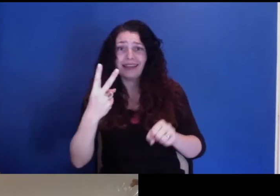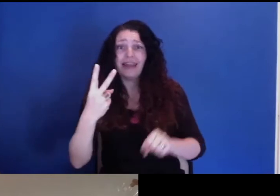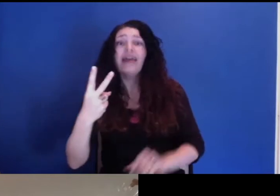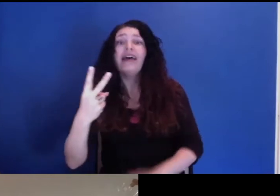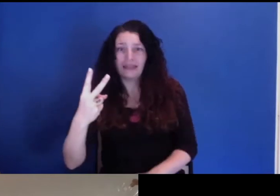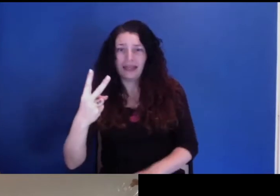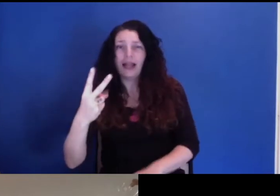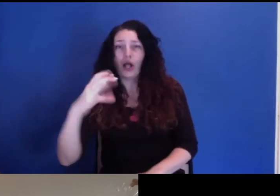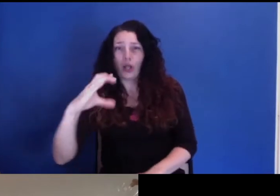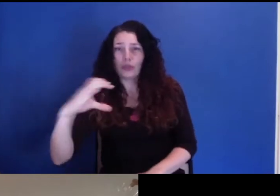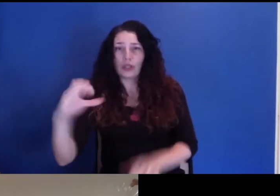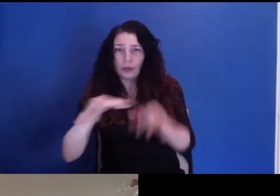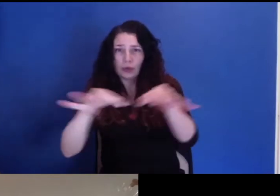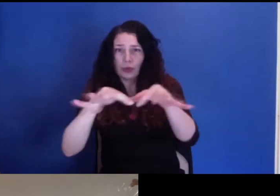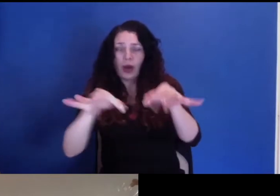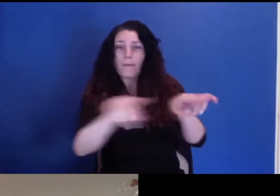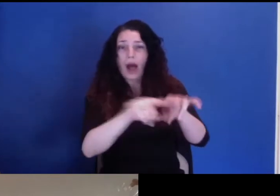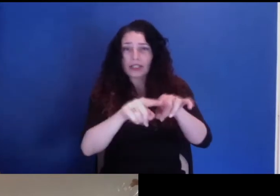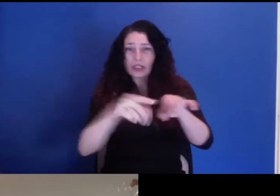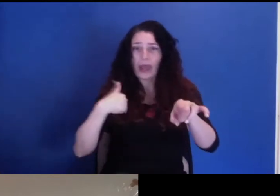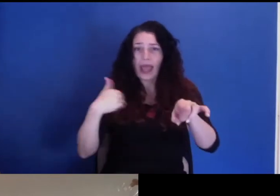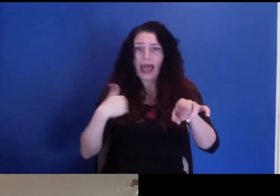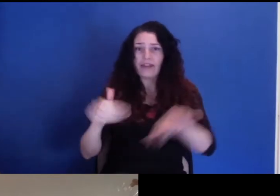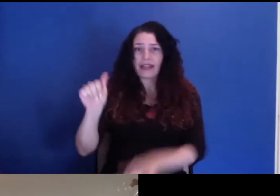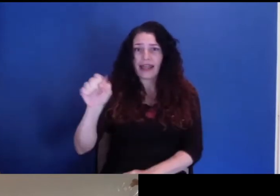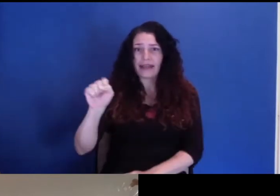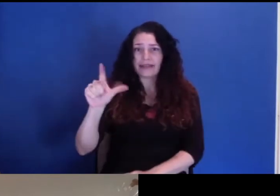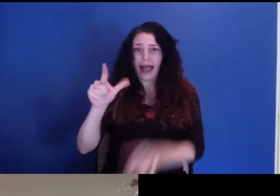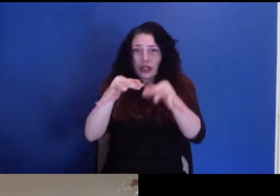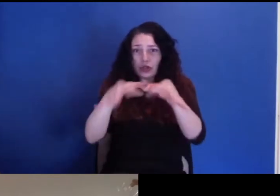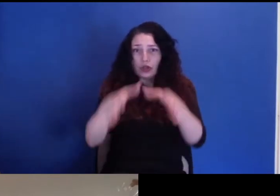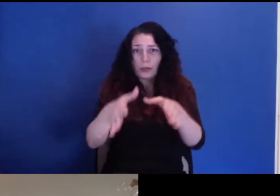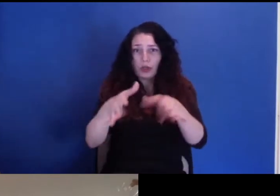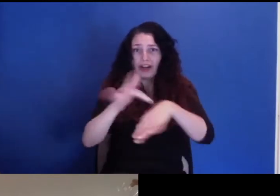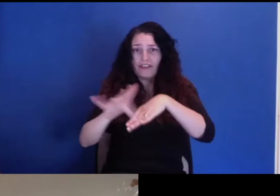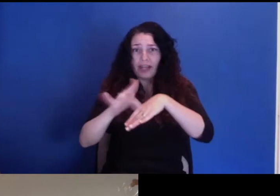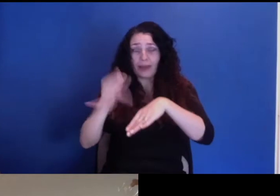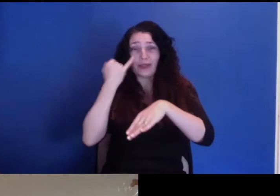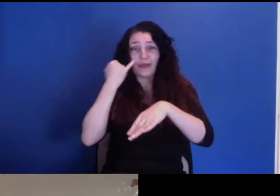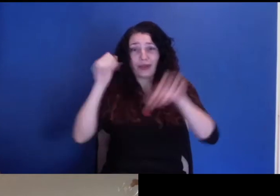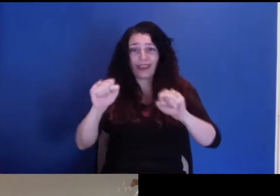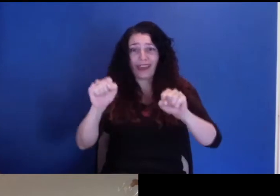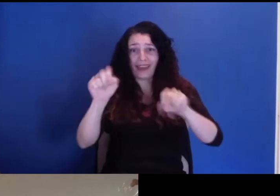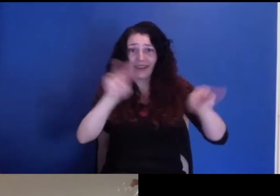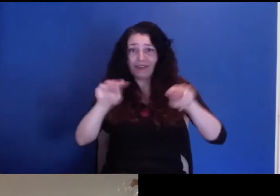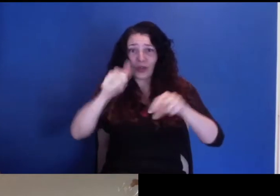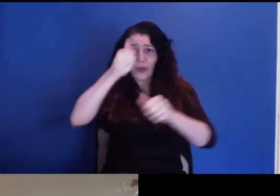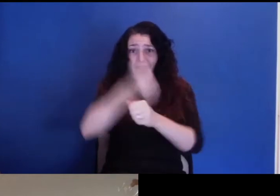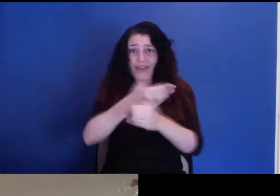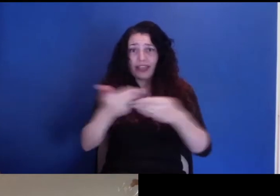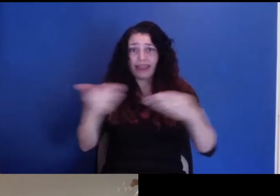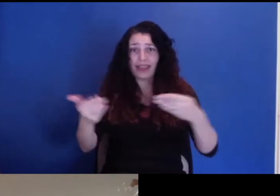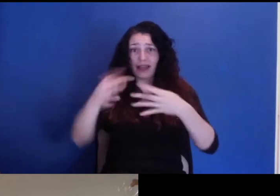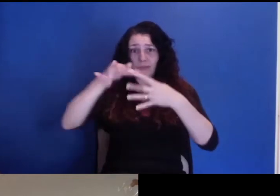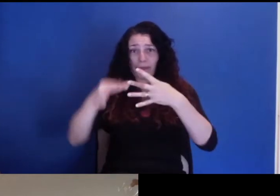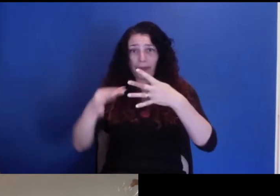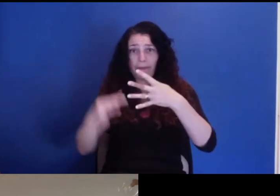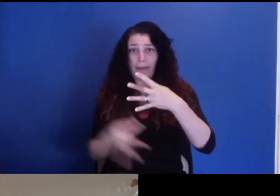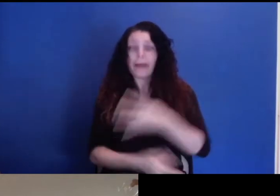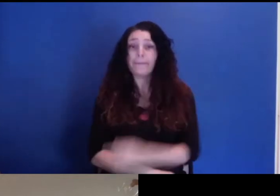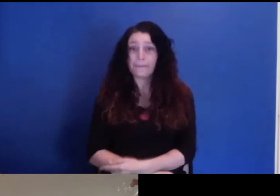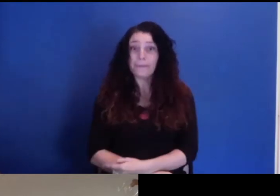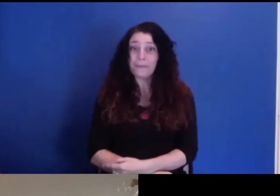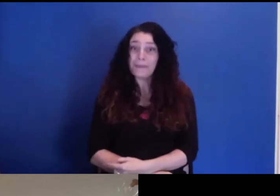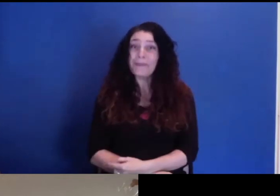have an ASL interpreter. So make sure you are able to view all those things. So